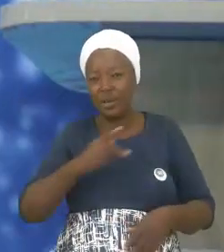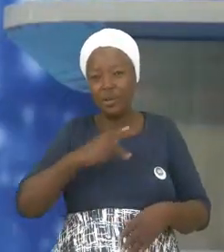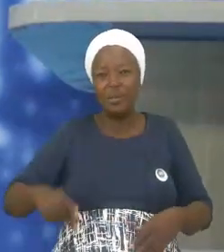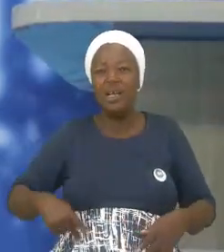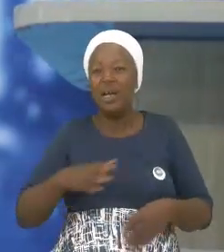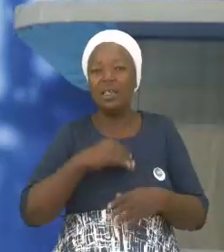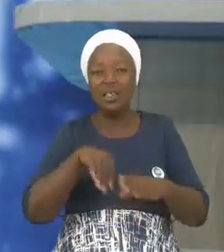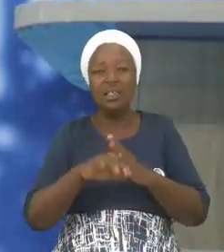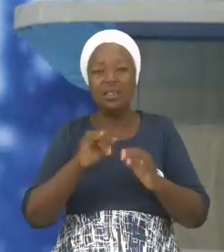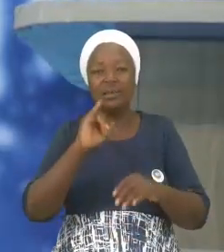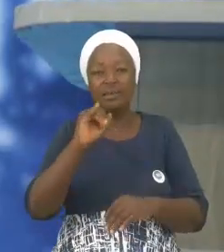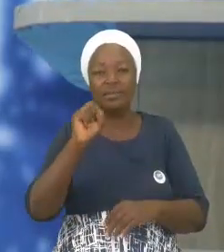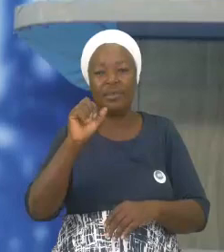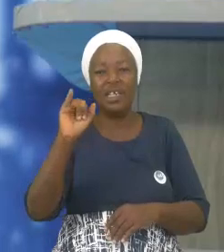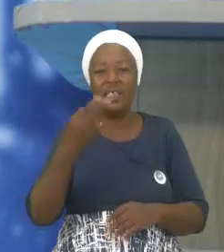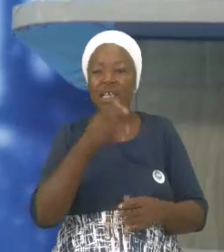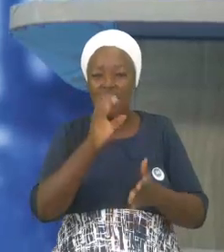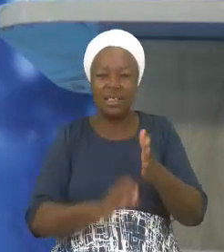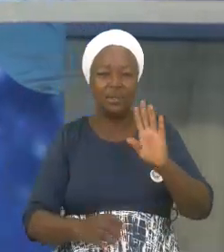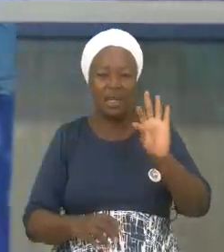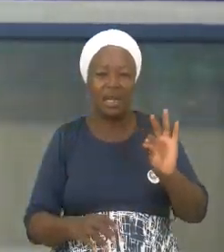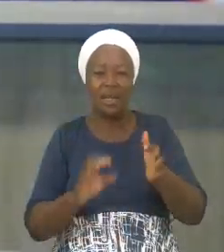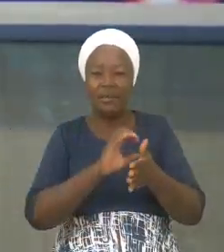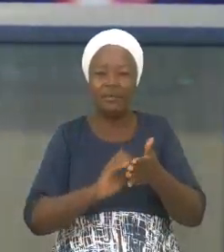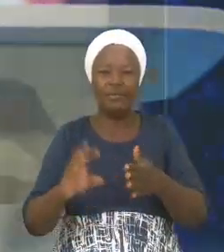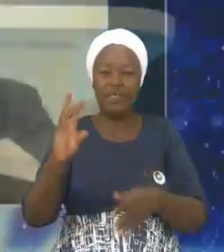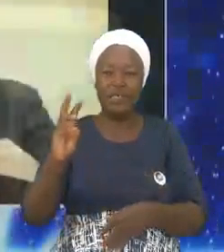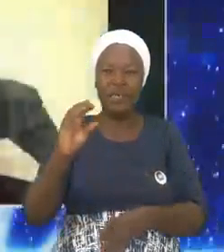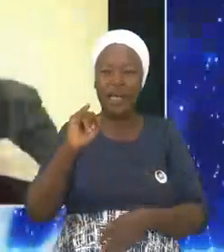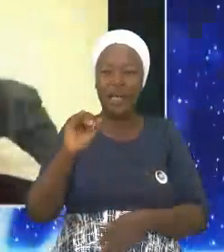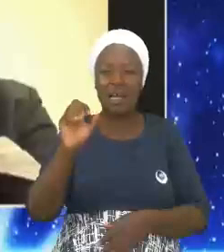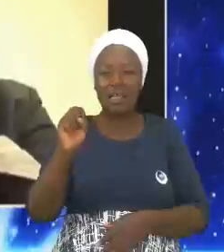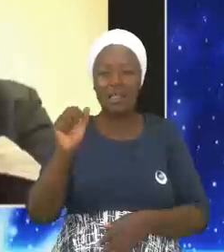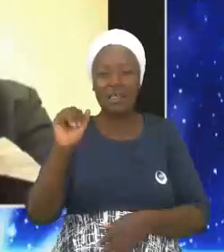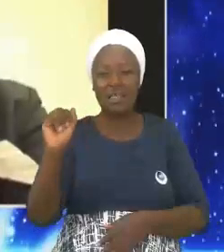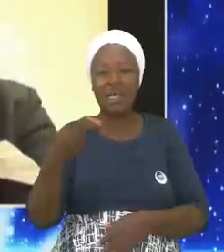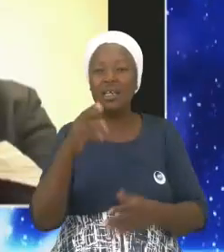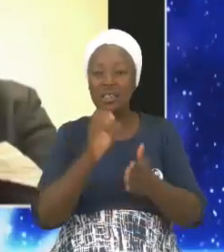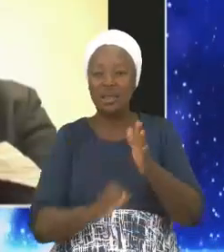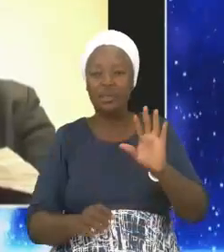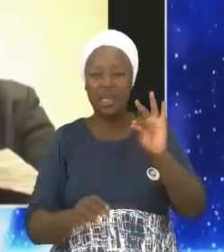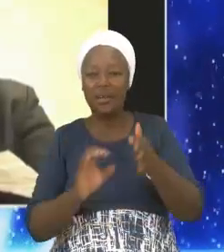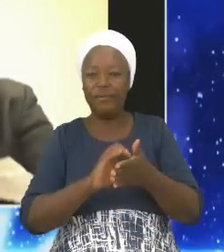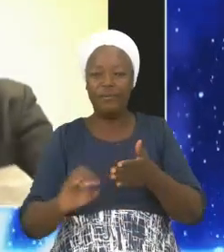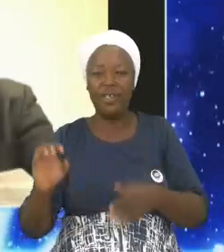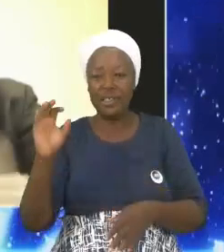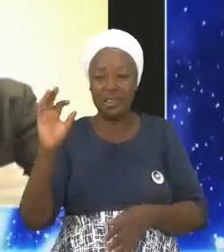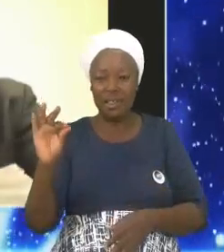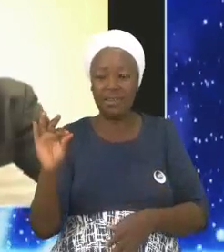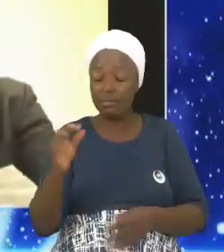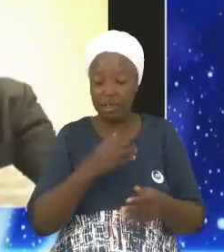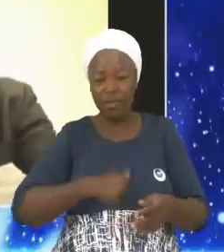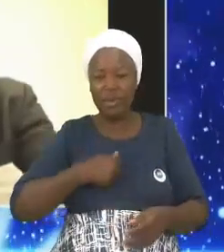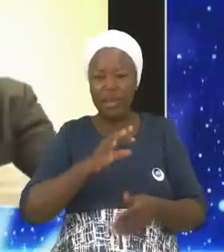chapter 9, I'm reading from verse 6. Isaiah chapter 9, we're reading from verse 6. "For